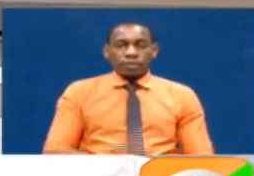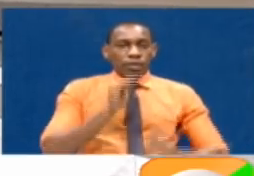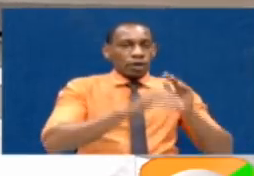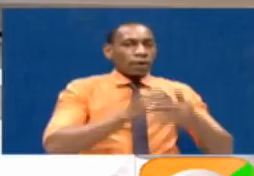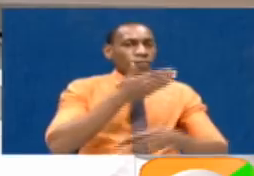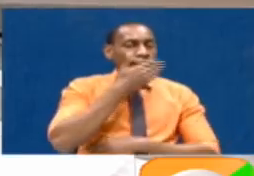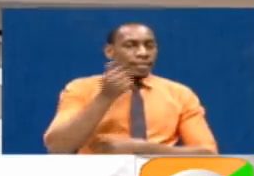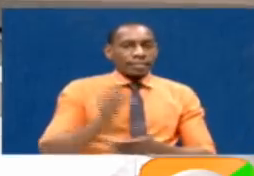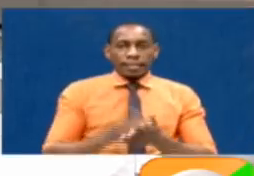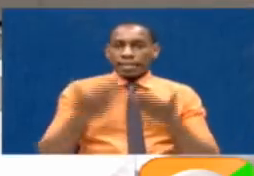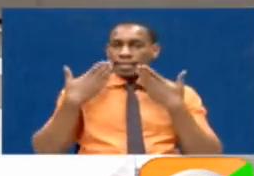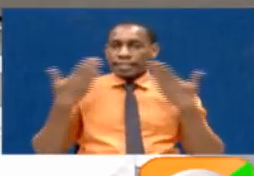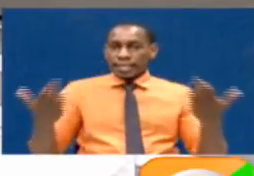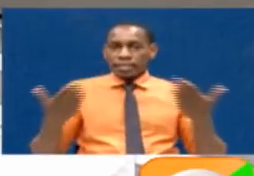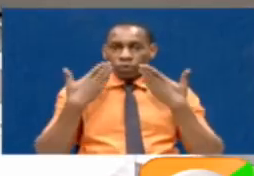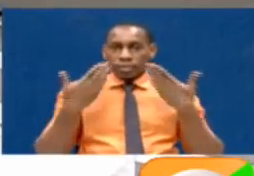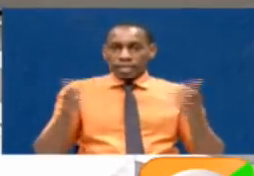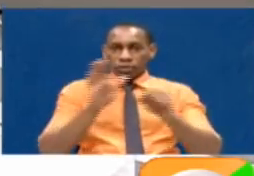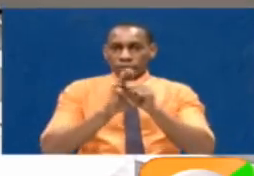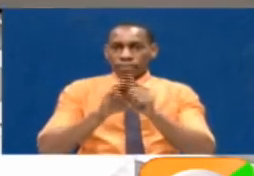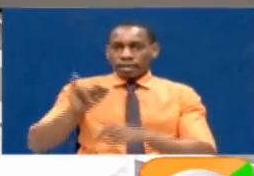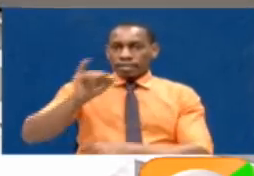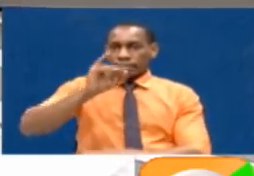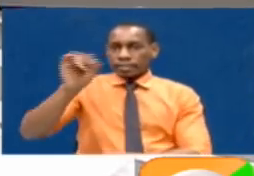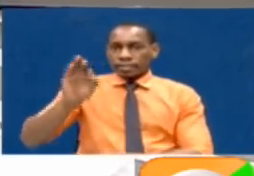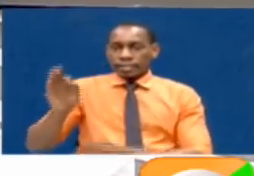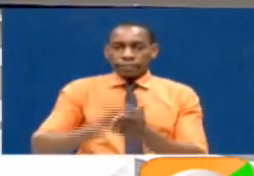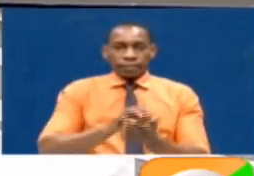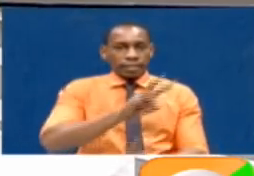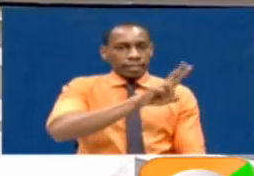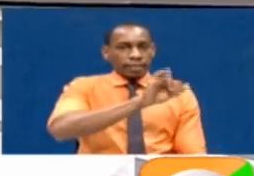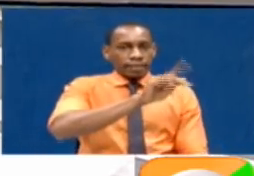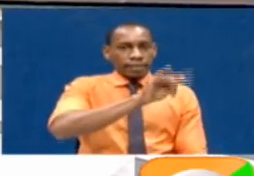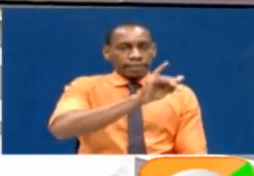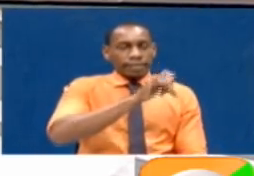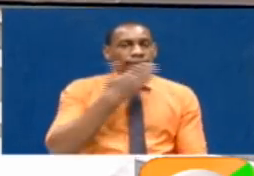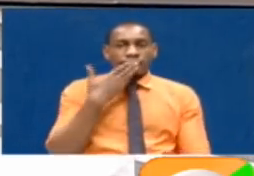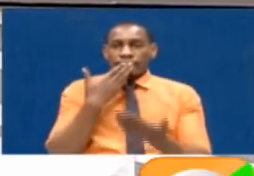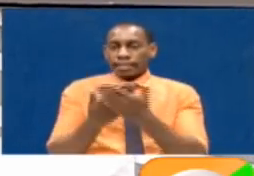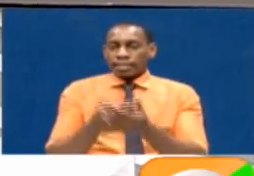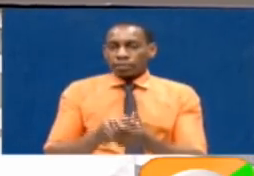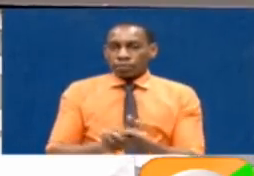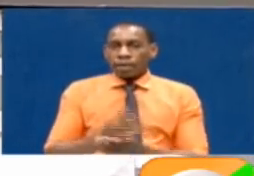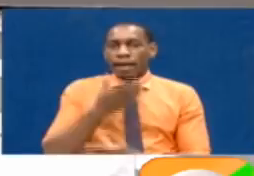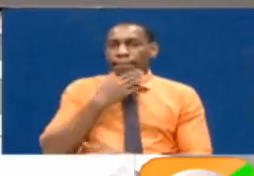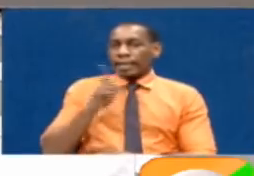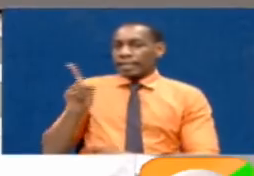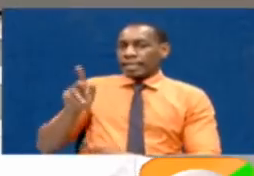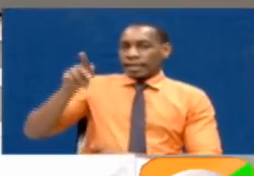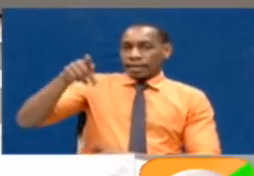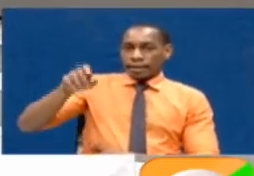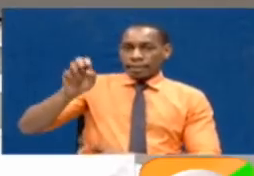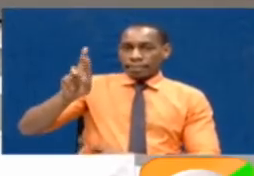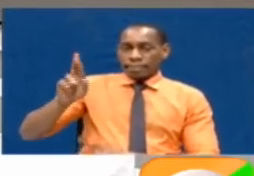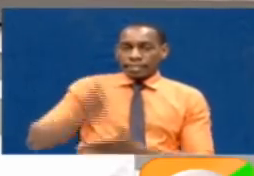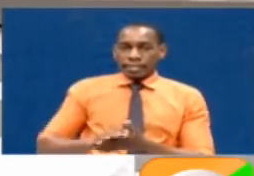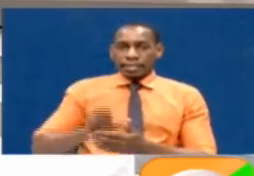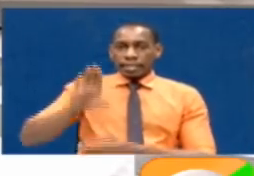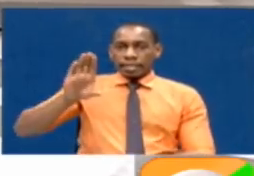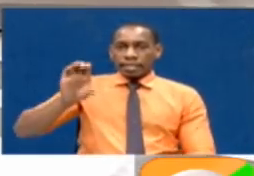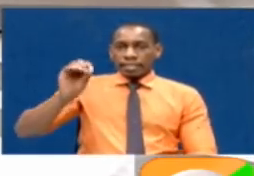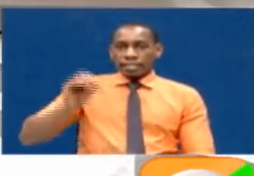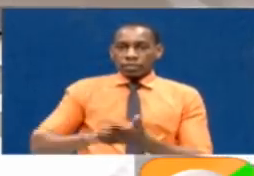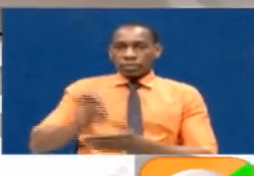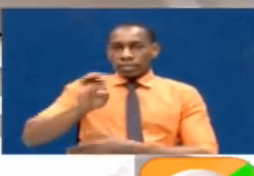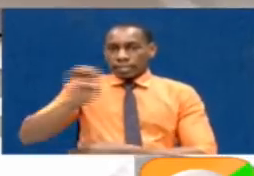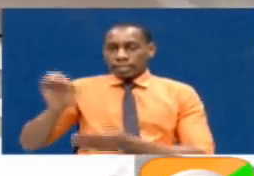best. Thank you very much, Jeff and Victoria. Thank you. All right. Mm-hmm. That's Peter Ndegwa there, CEO, East and Central